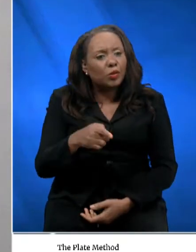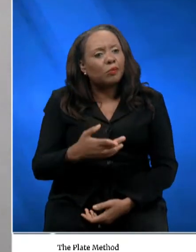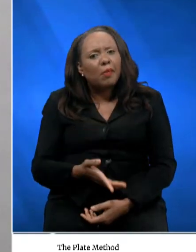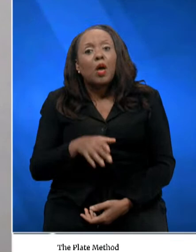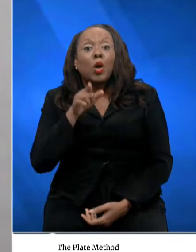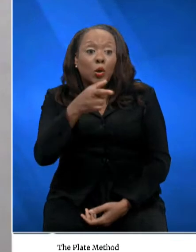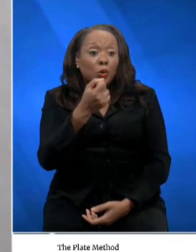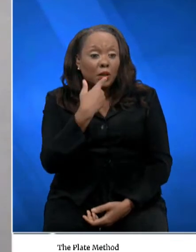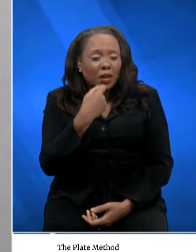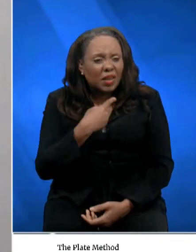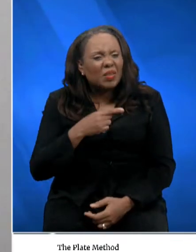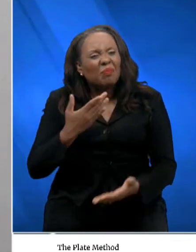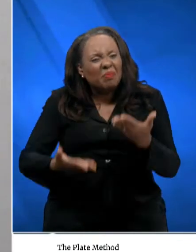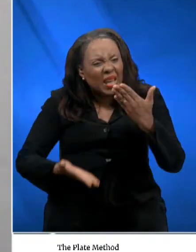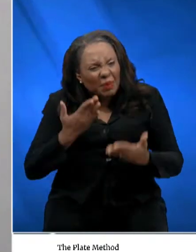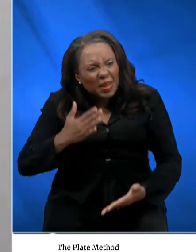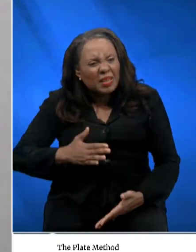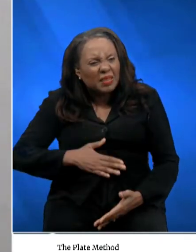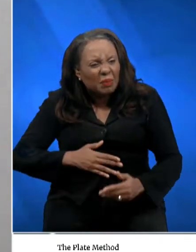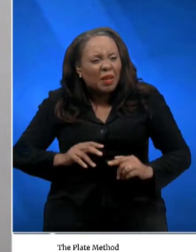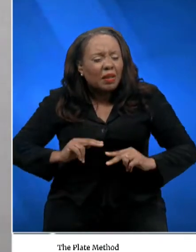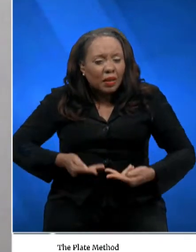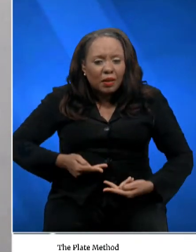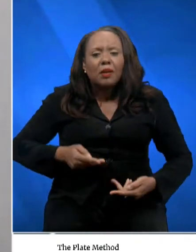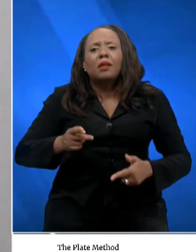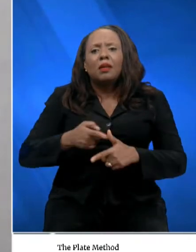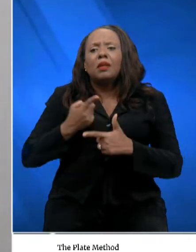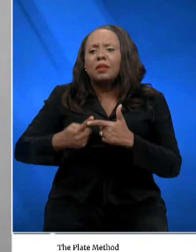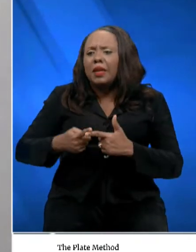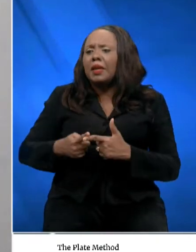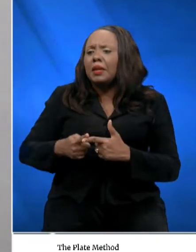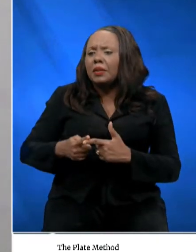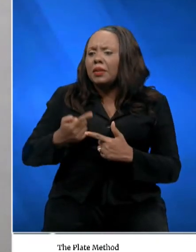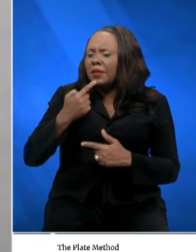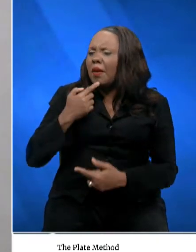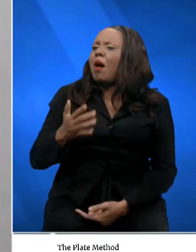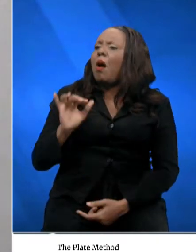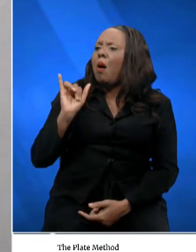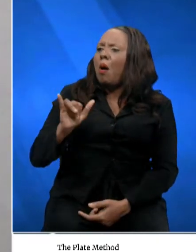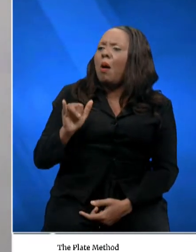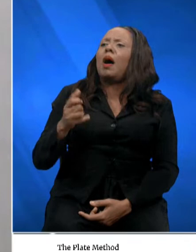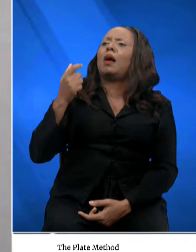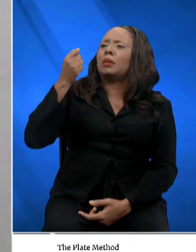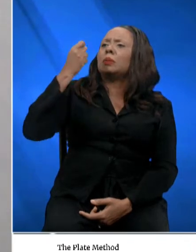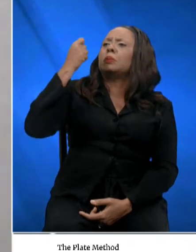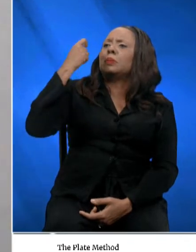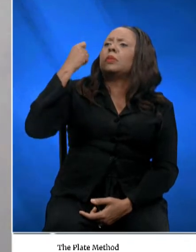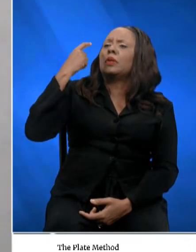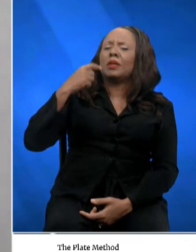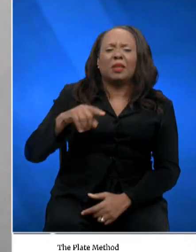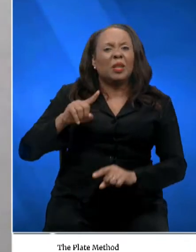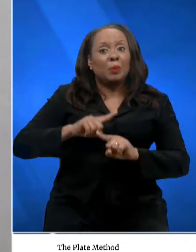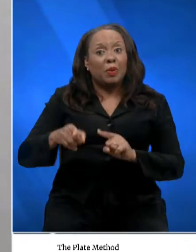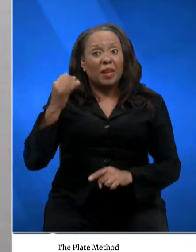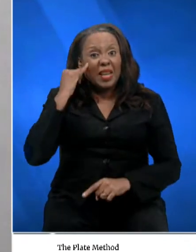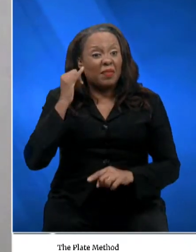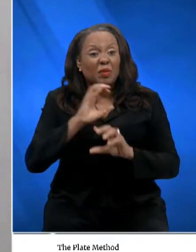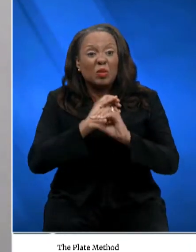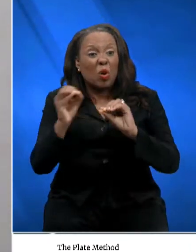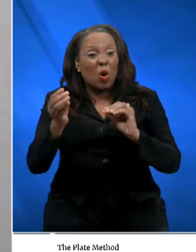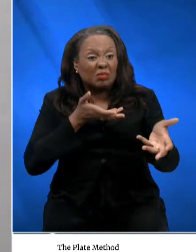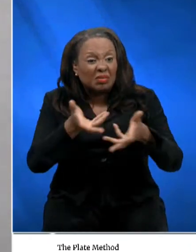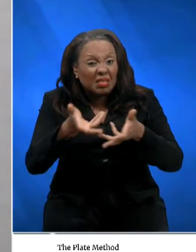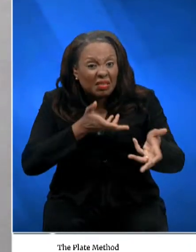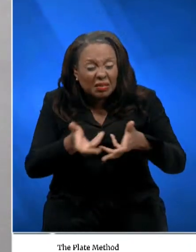mind informed that certain things can actually happen. Otherwise, wait, this doctor give me this medication, that agree with me while taking this no more.